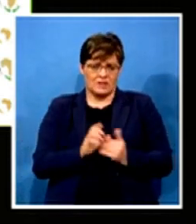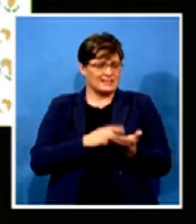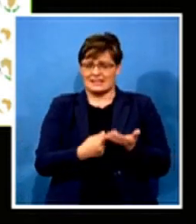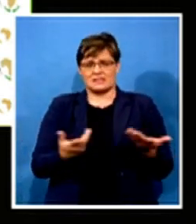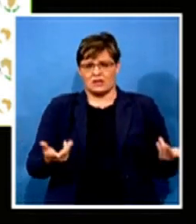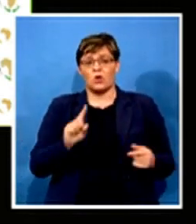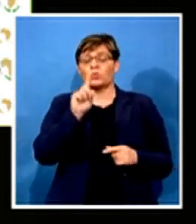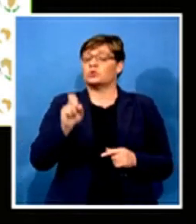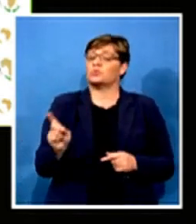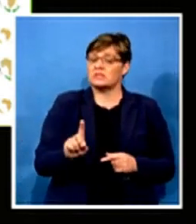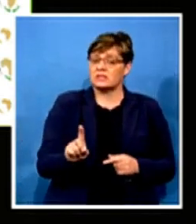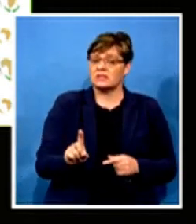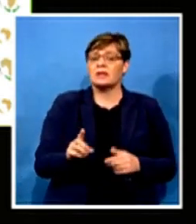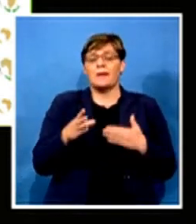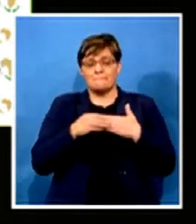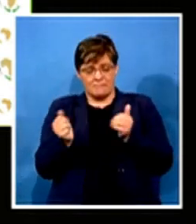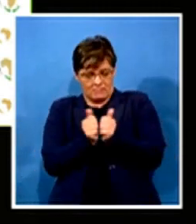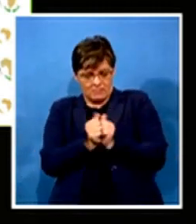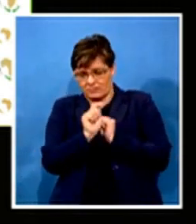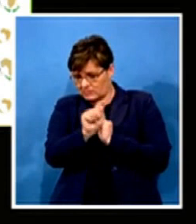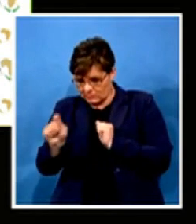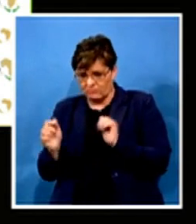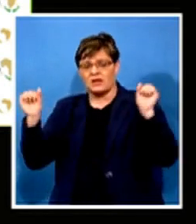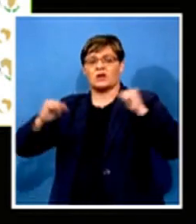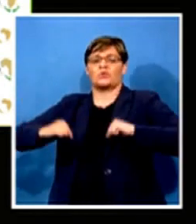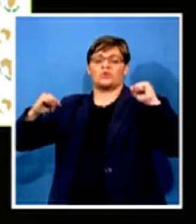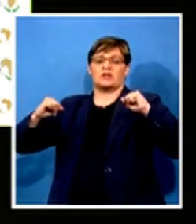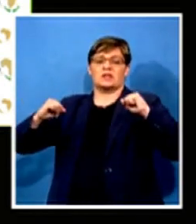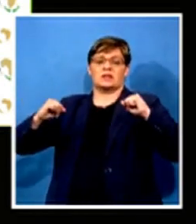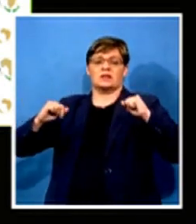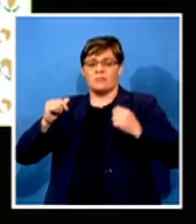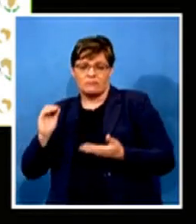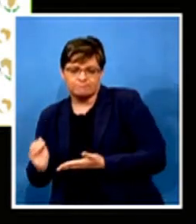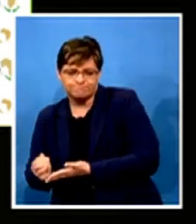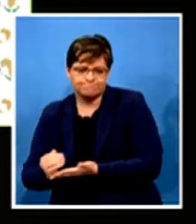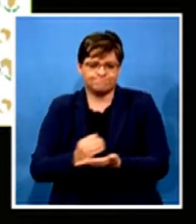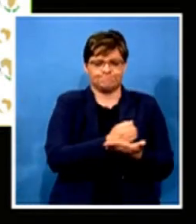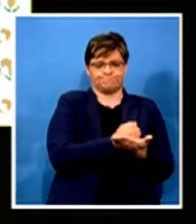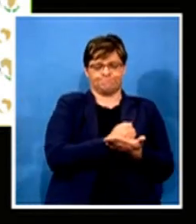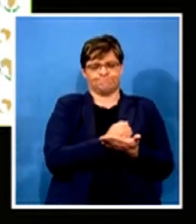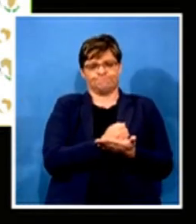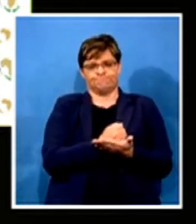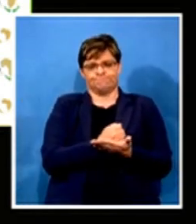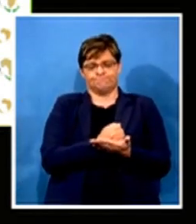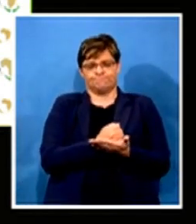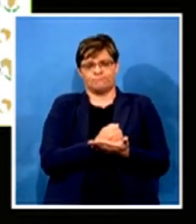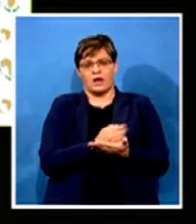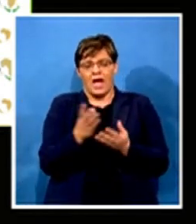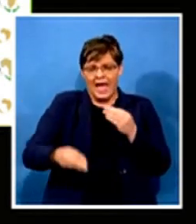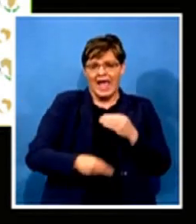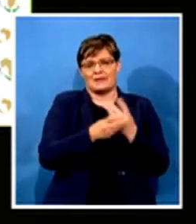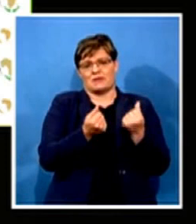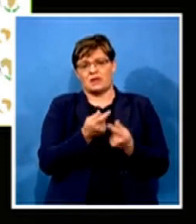come together and agree on how to raise additional monies that will enable them